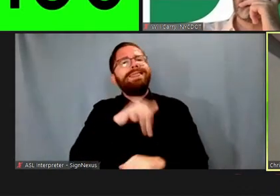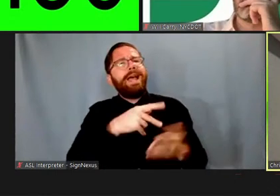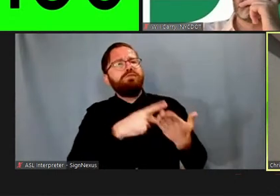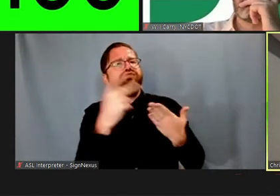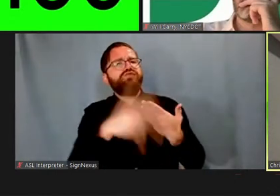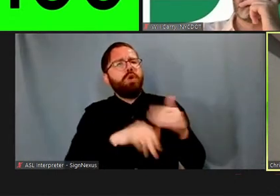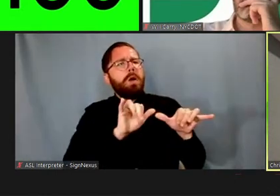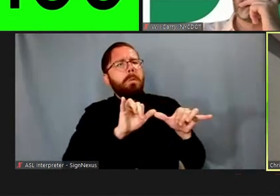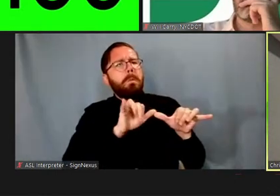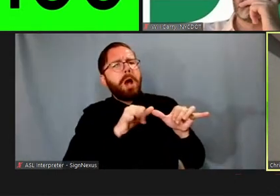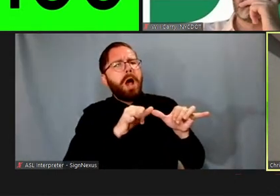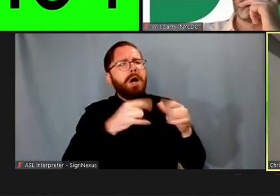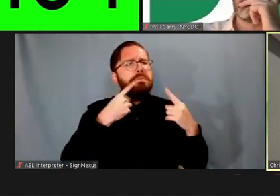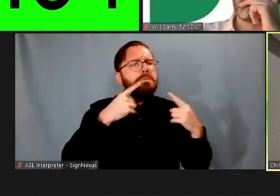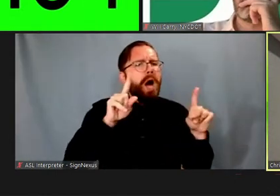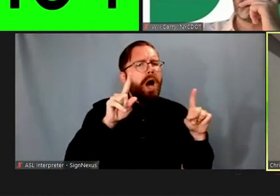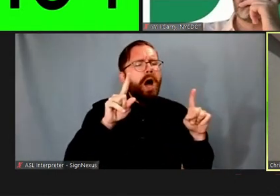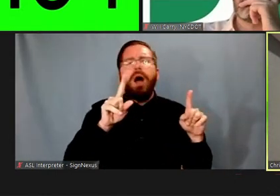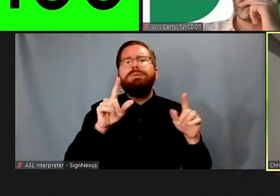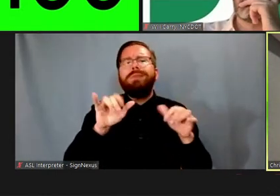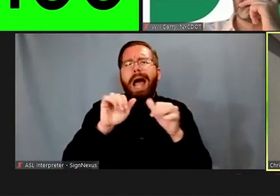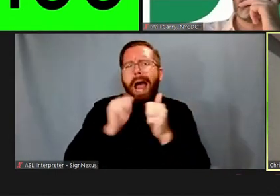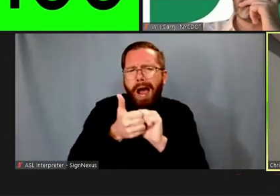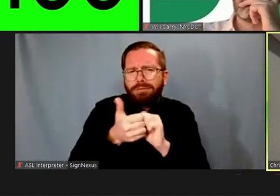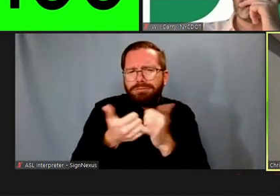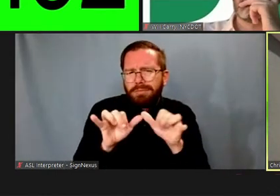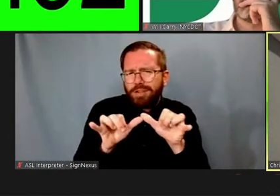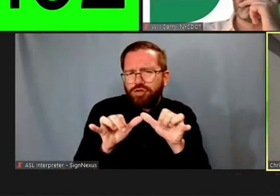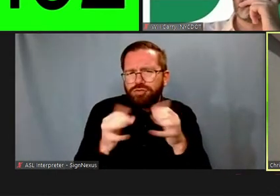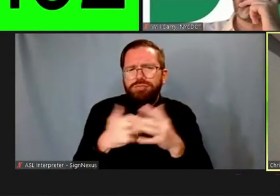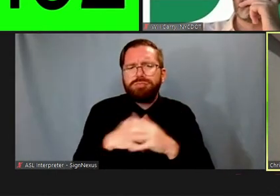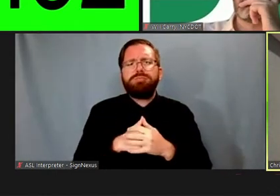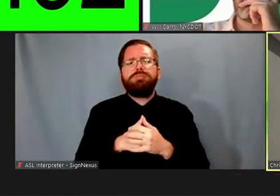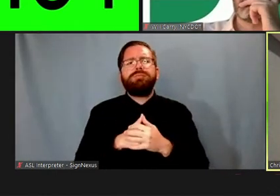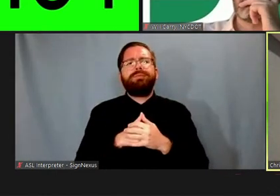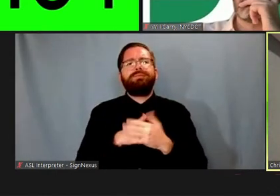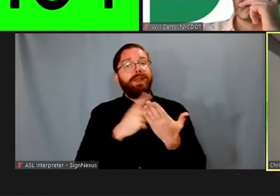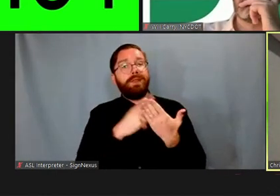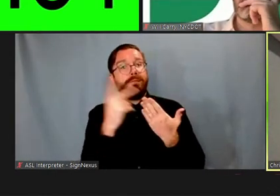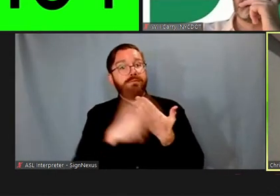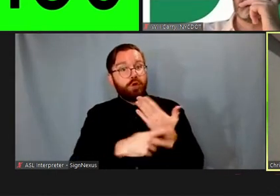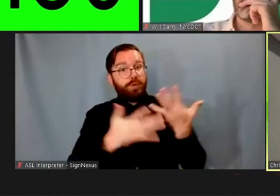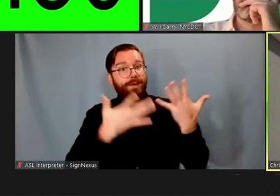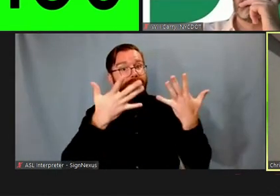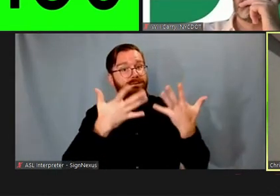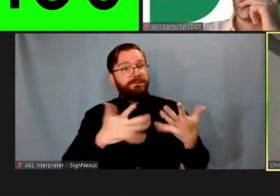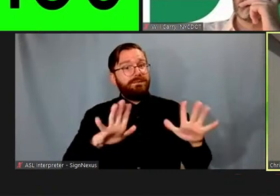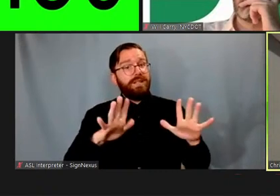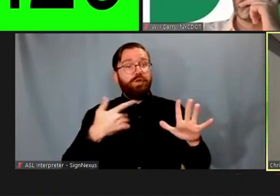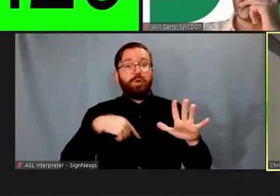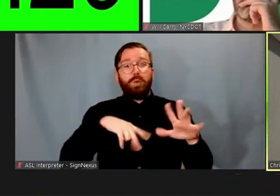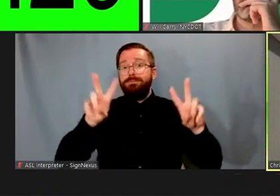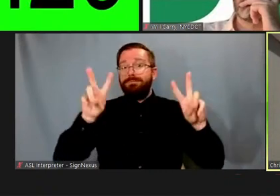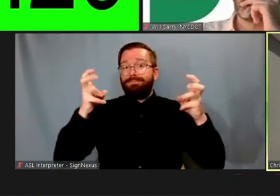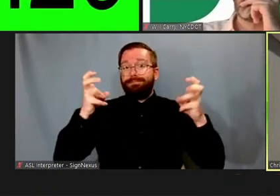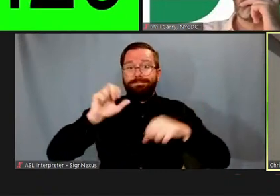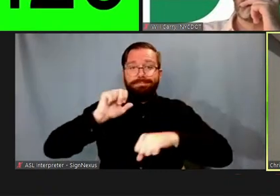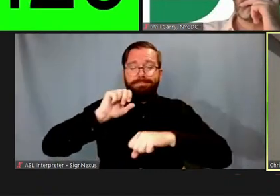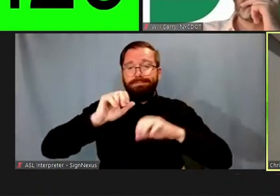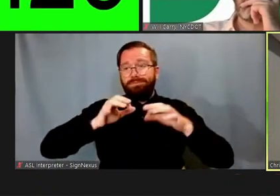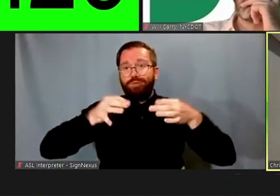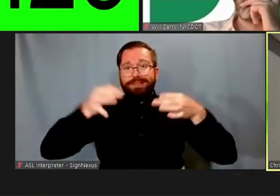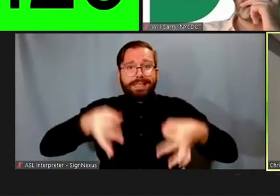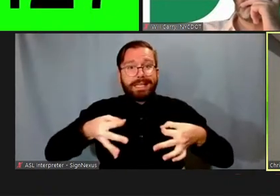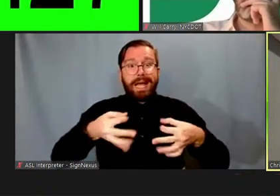the oversight once the program is reviewed and either deemed a success or failure if it were to be deemed to fail you would it